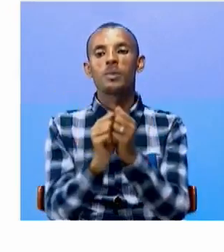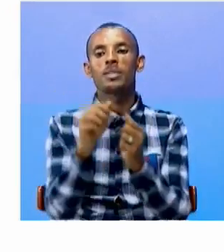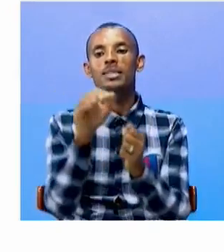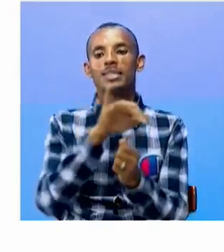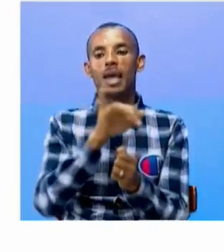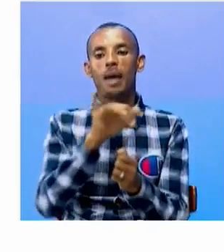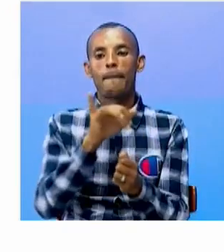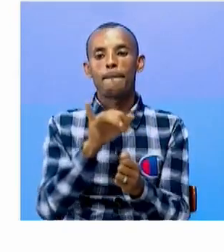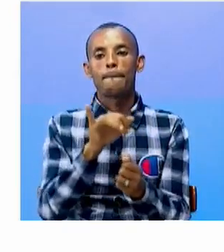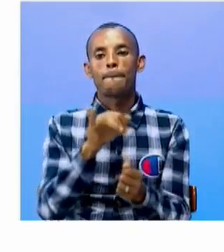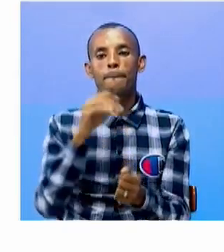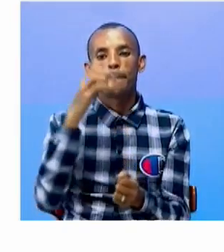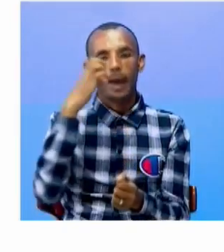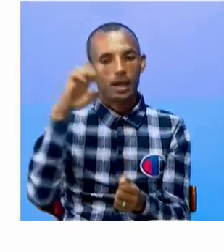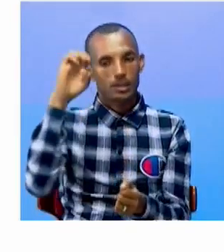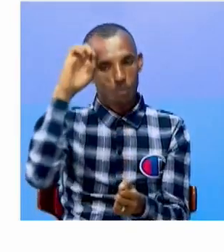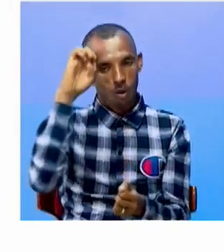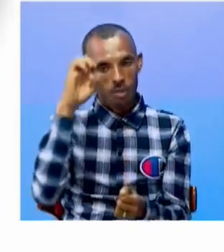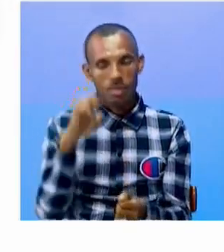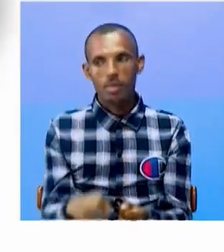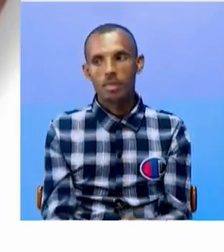with the same